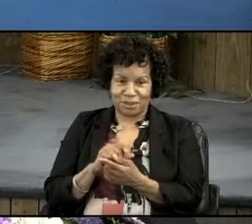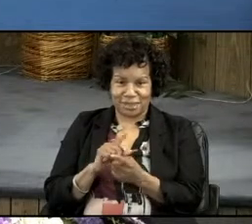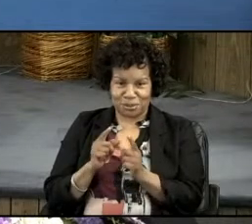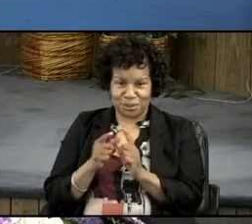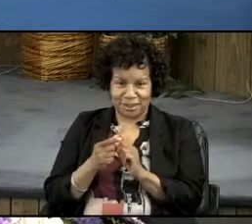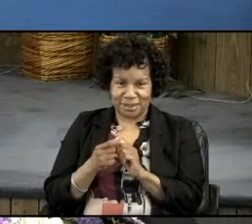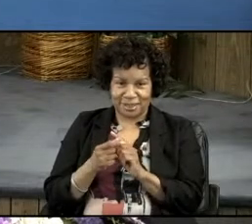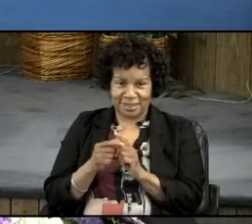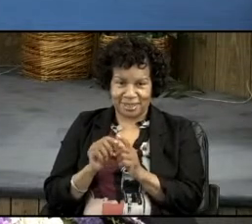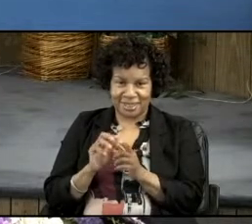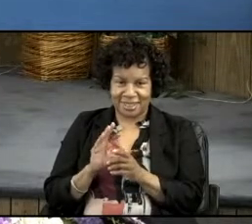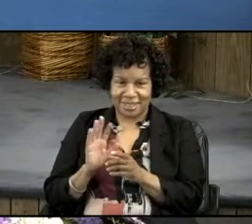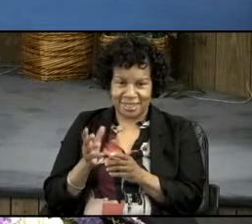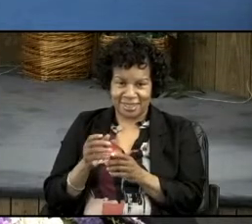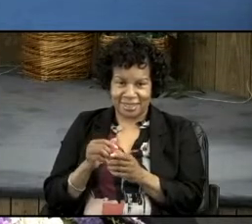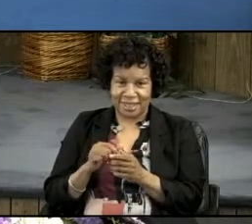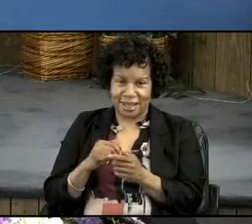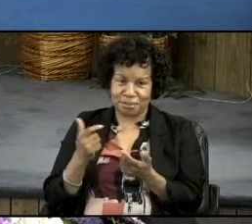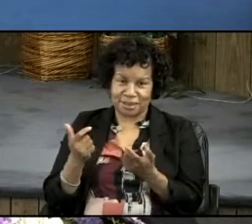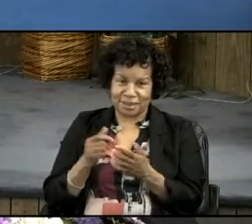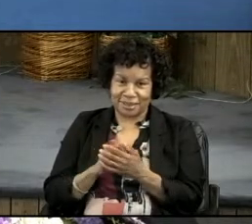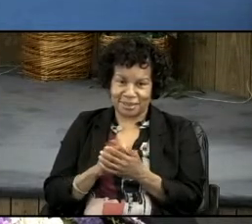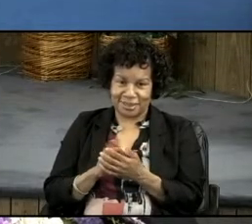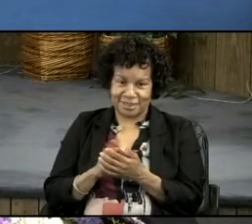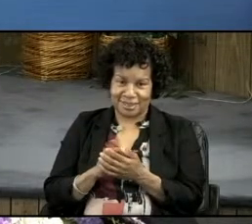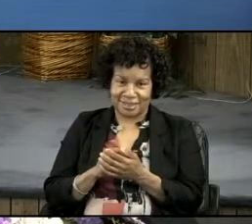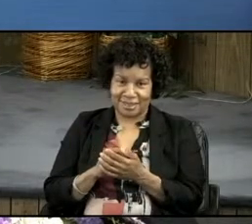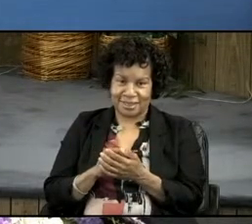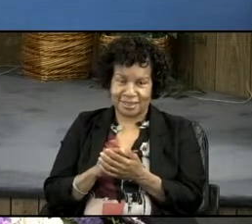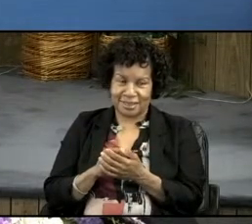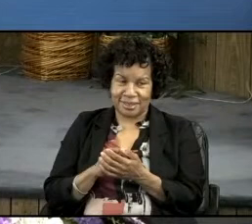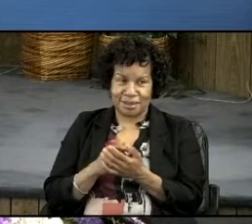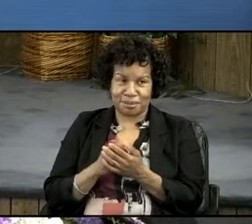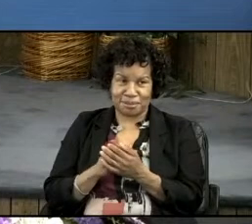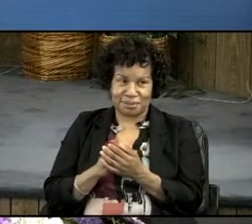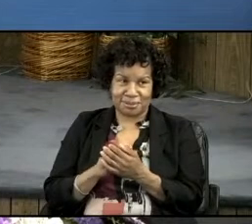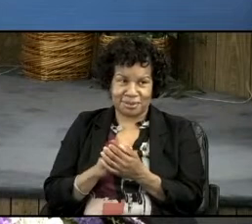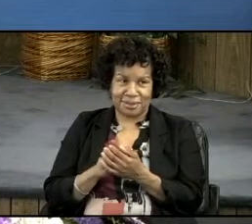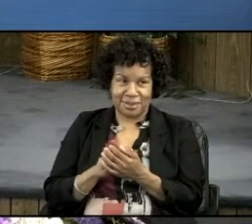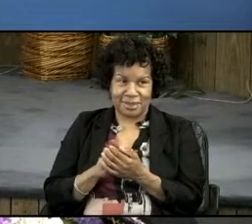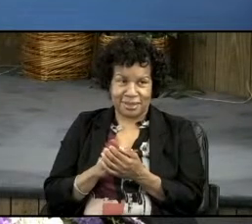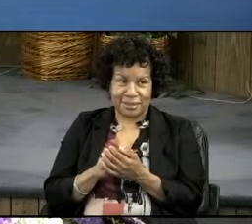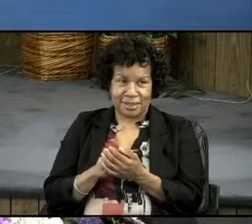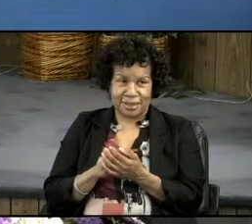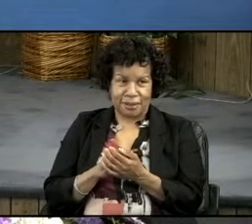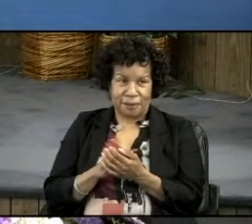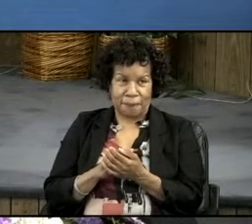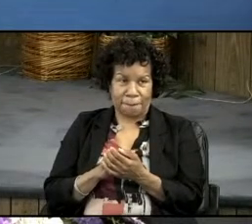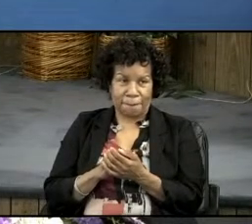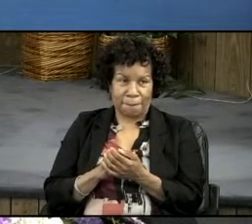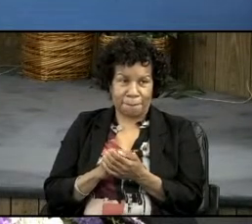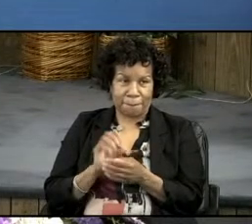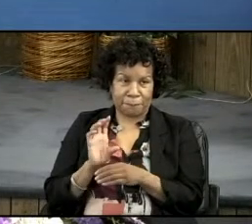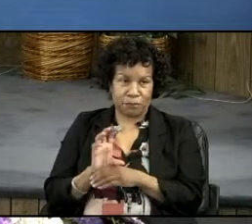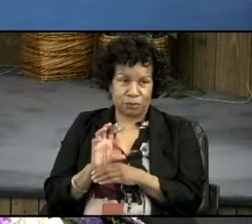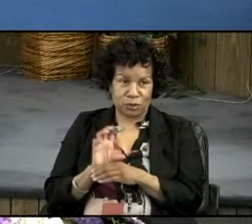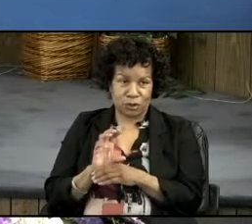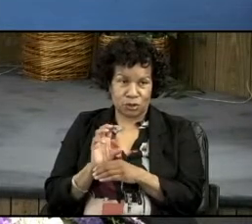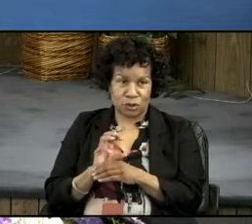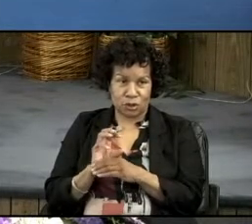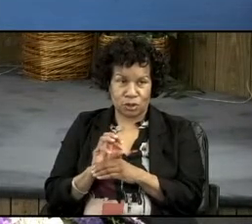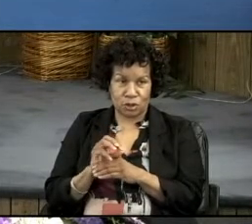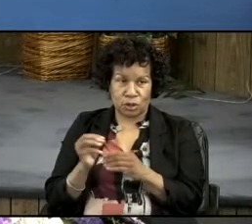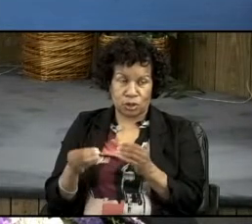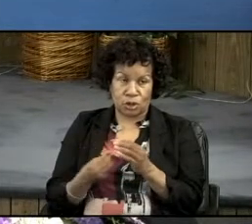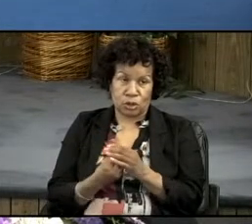different places, and so when they first began, the church grew faster than it ever did, because